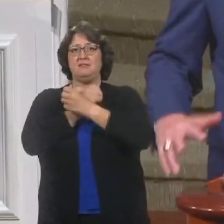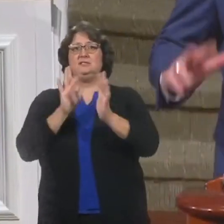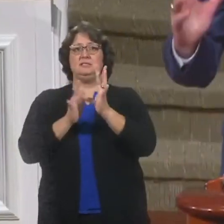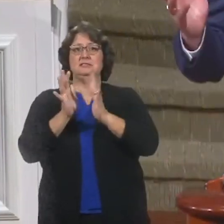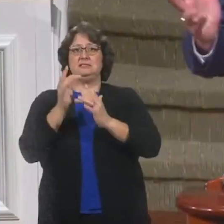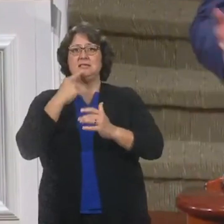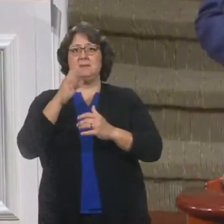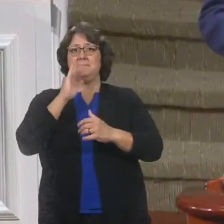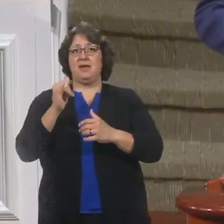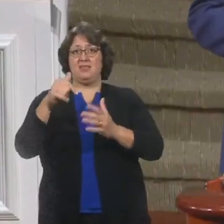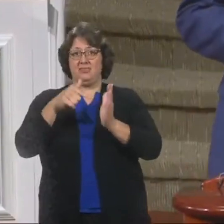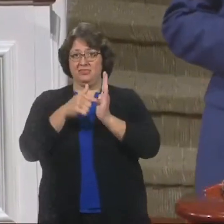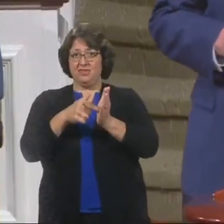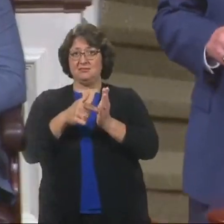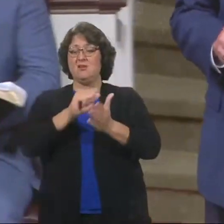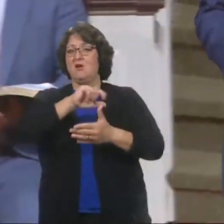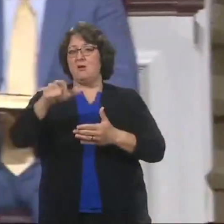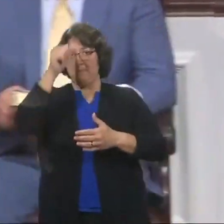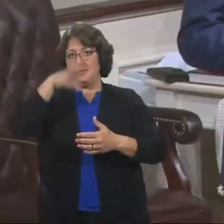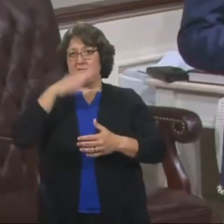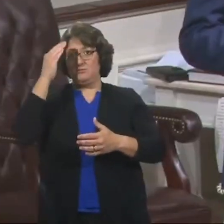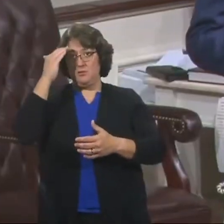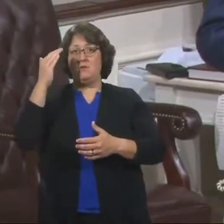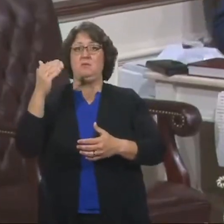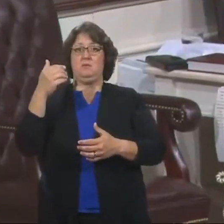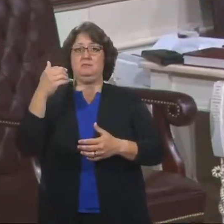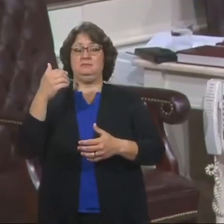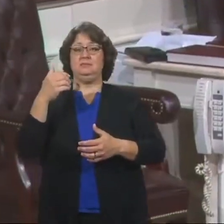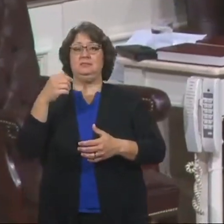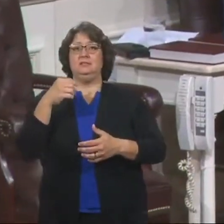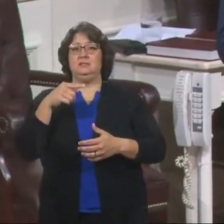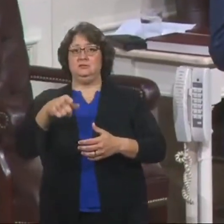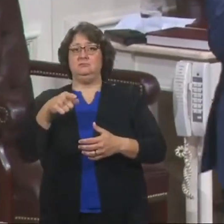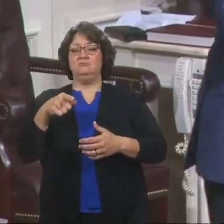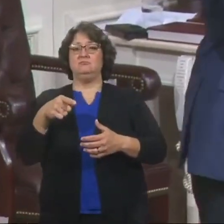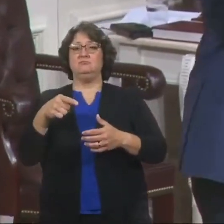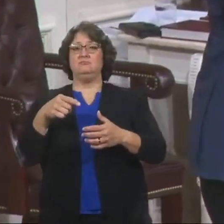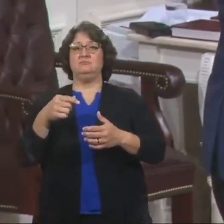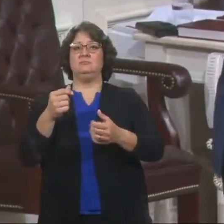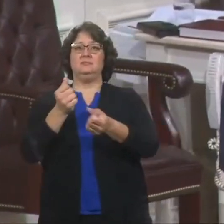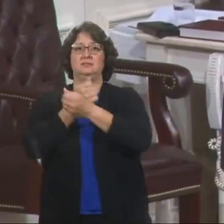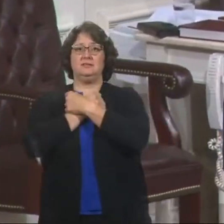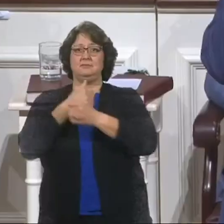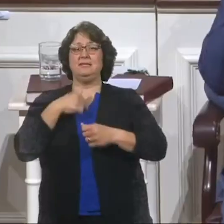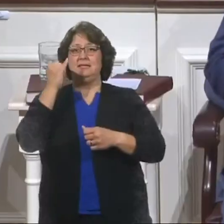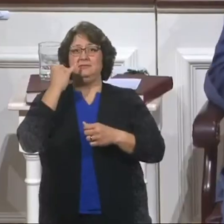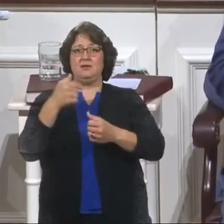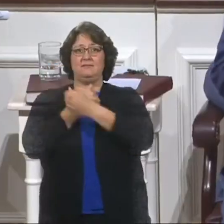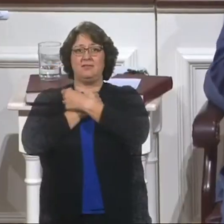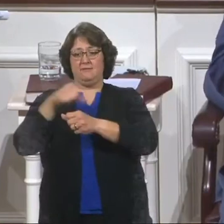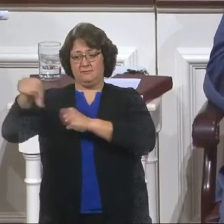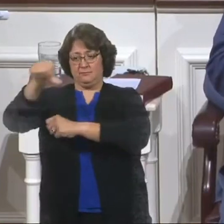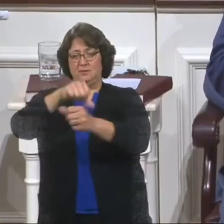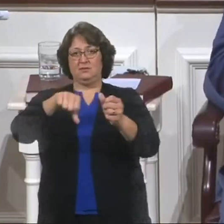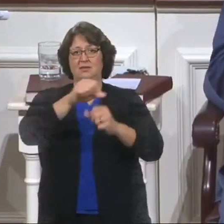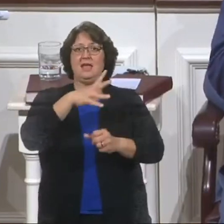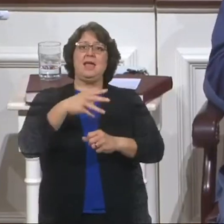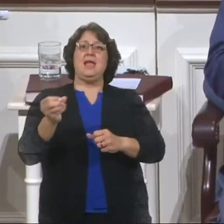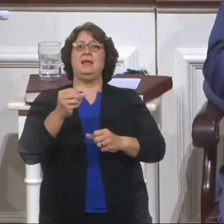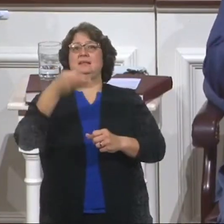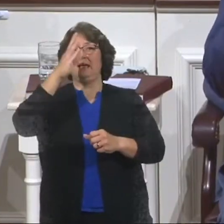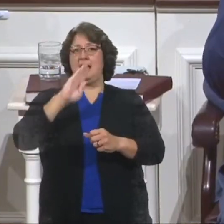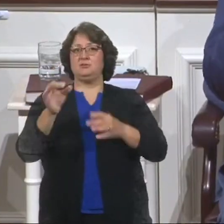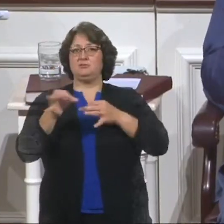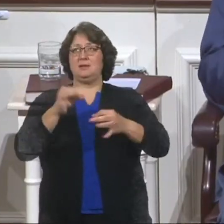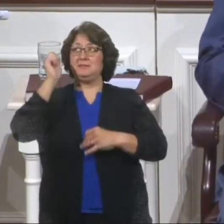by this shall all men know that you're my disciples if you have love one for another. God describes himself as he, God